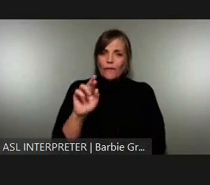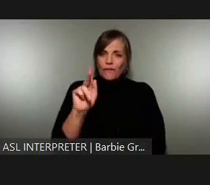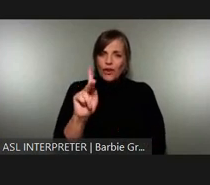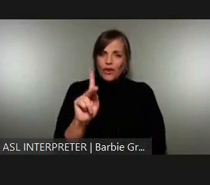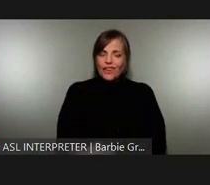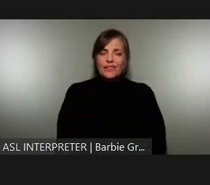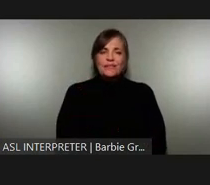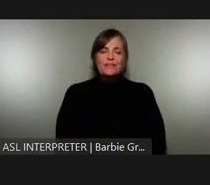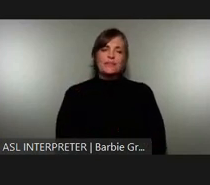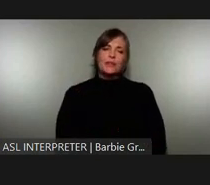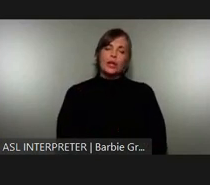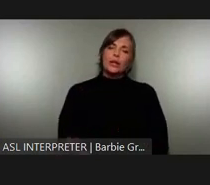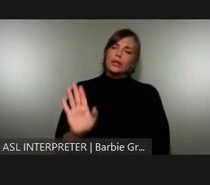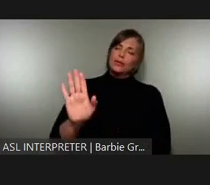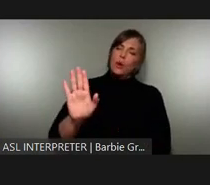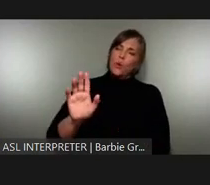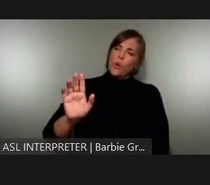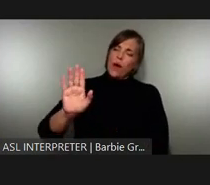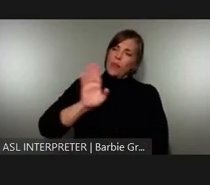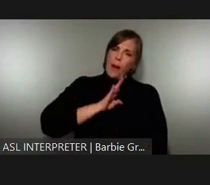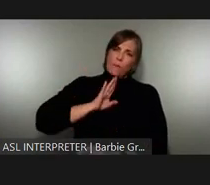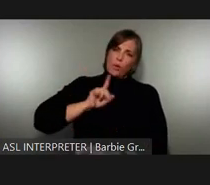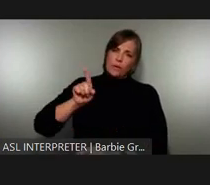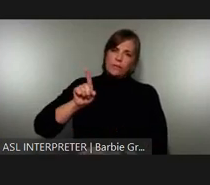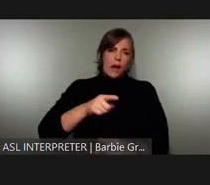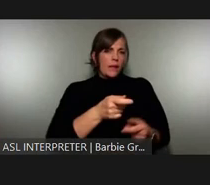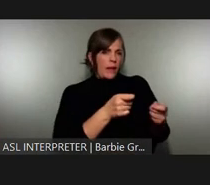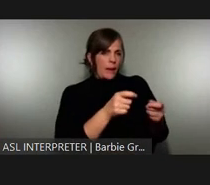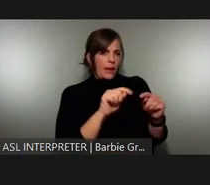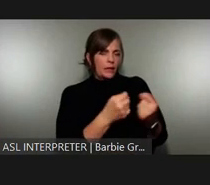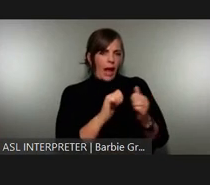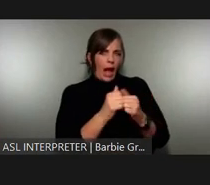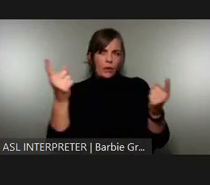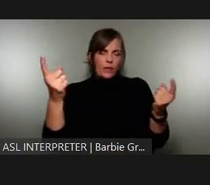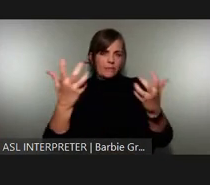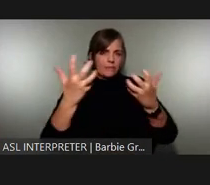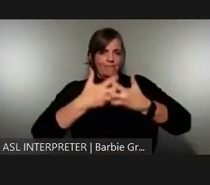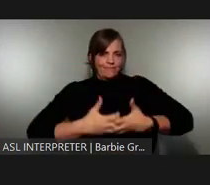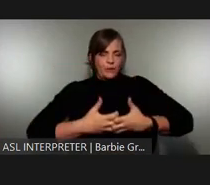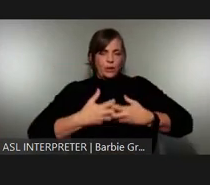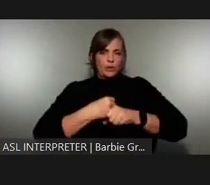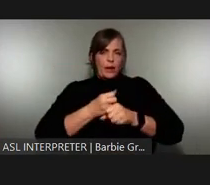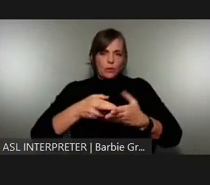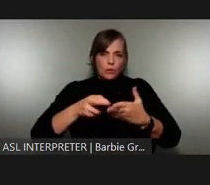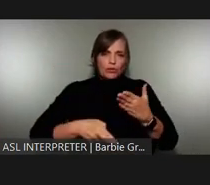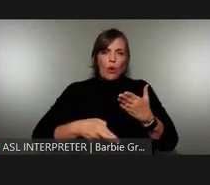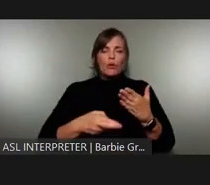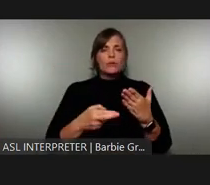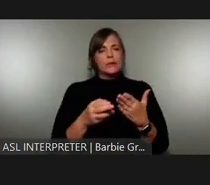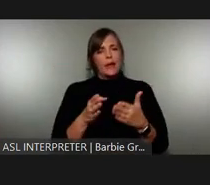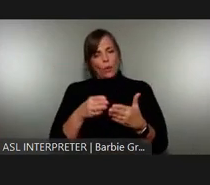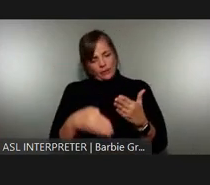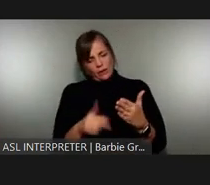and the management team to be aligned around producing the results that we care about, the outcomes that